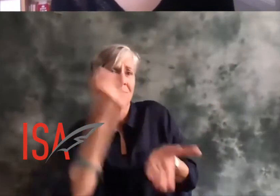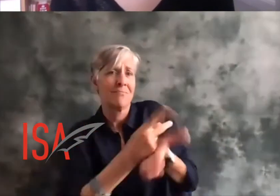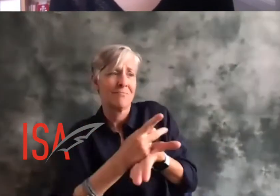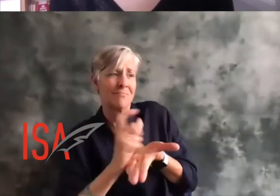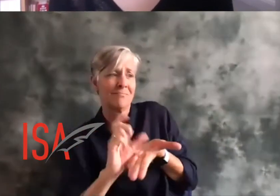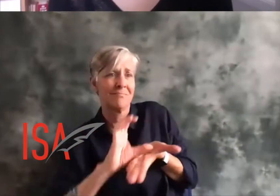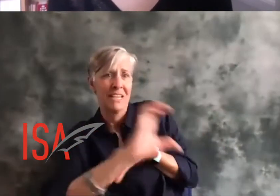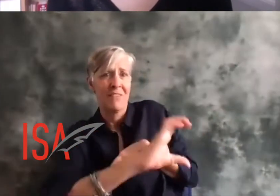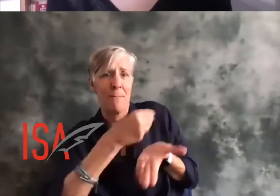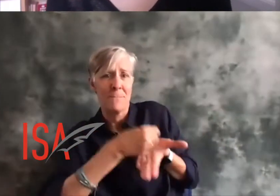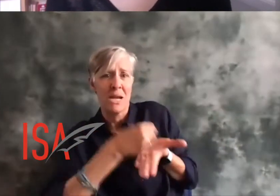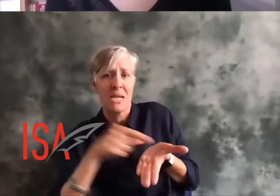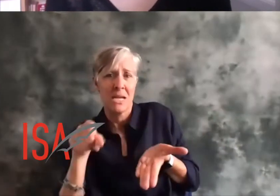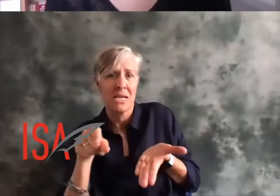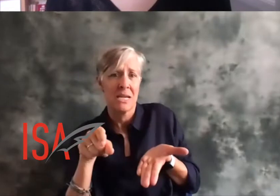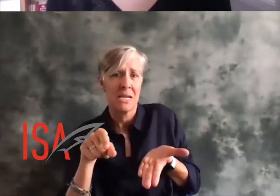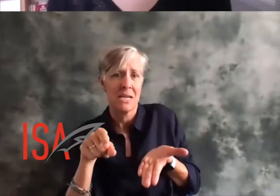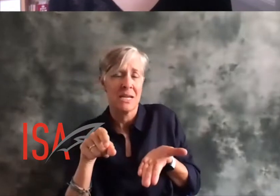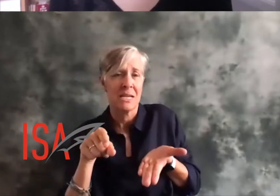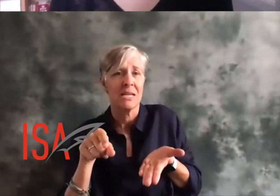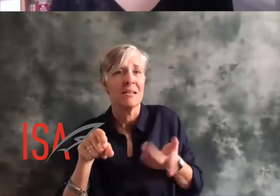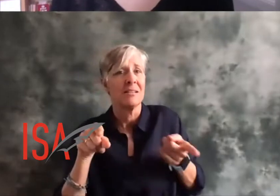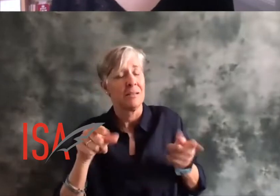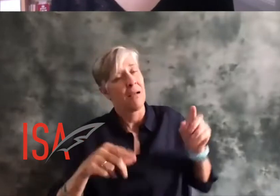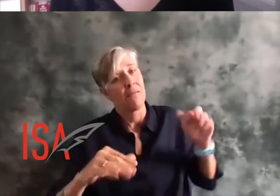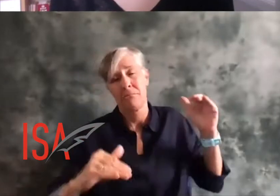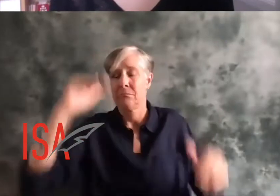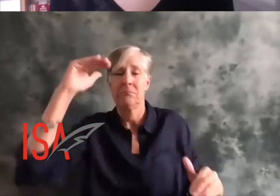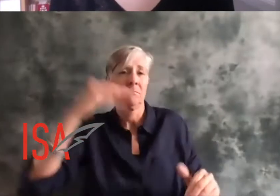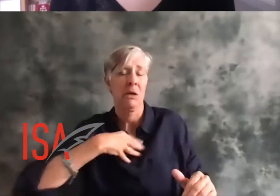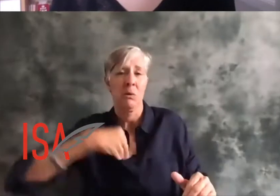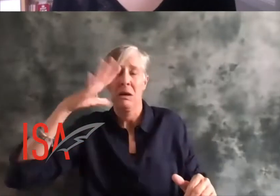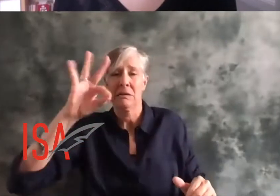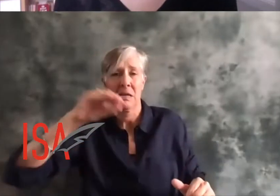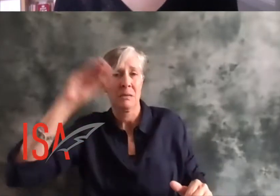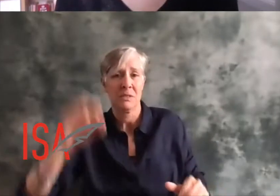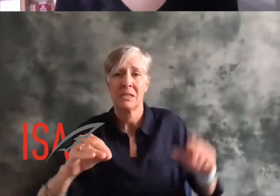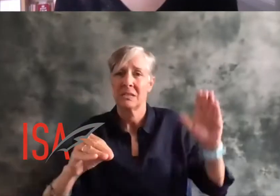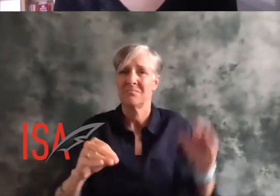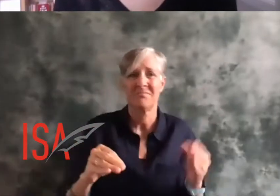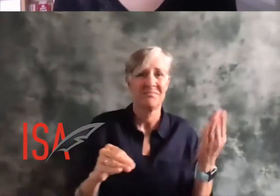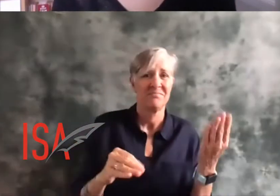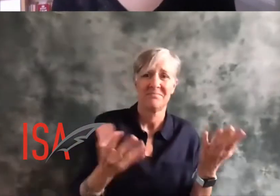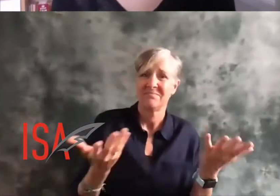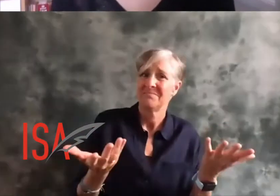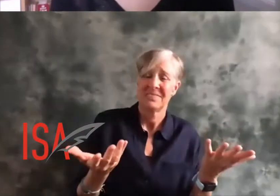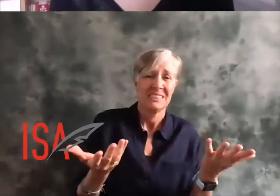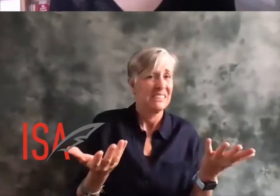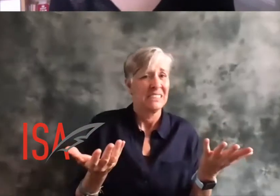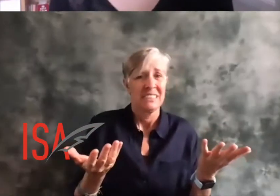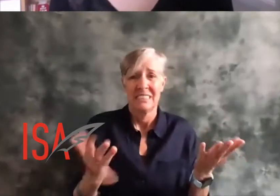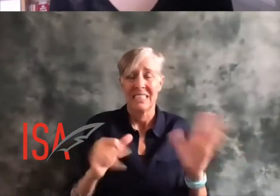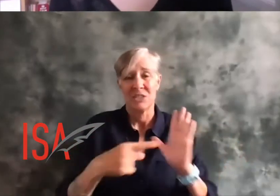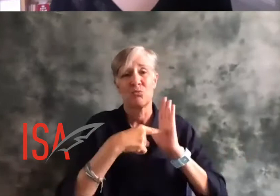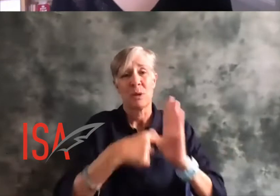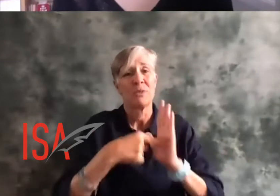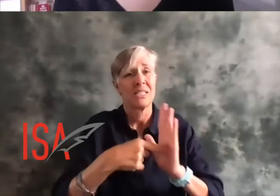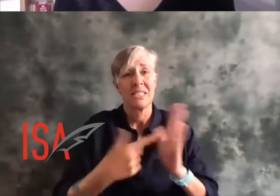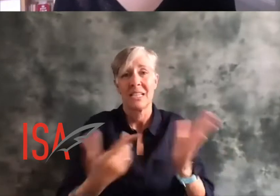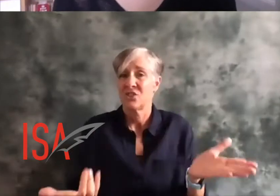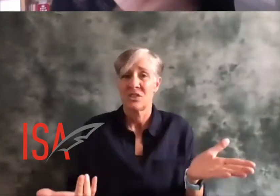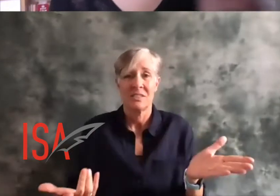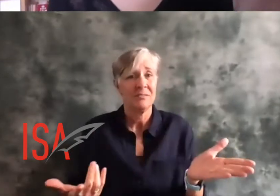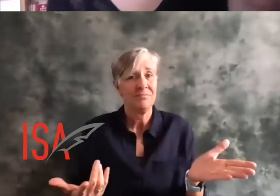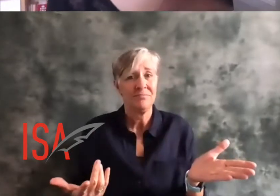say, yes, we want this content available on this network or this streaming service. And that goes for representation as well. There